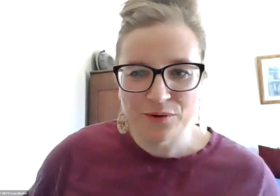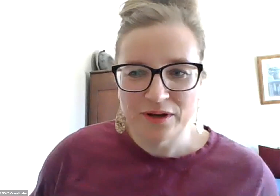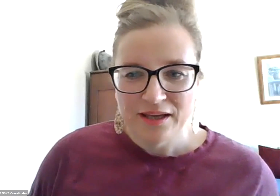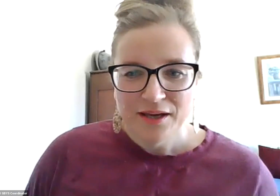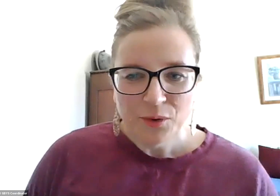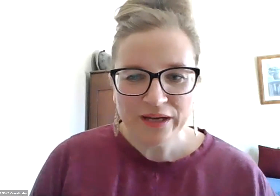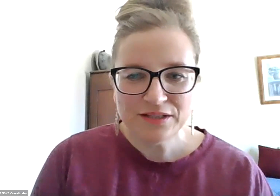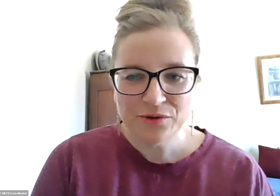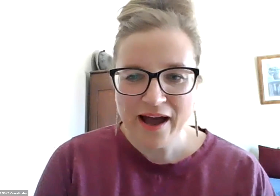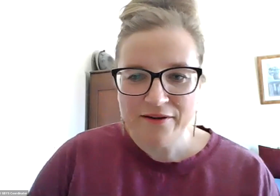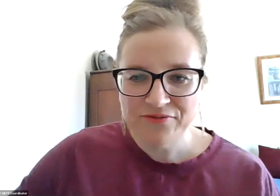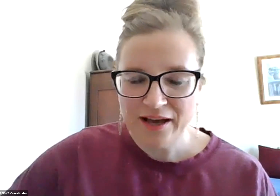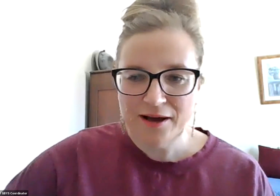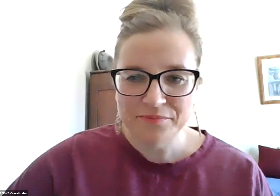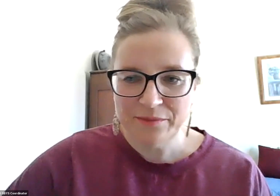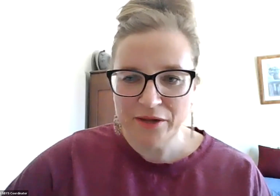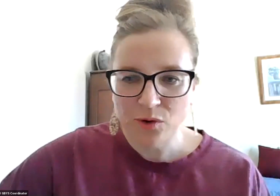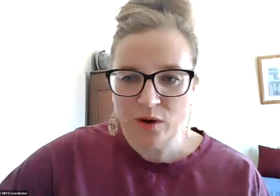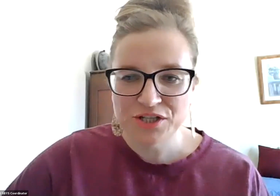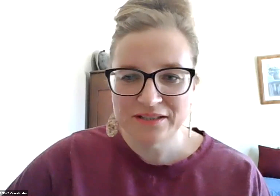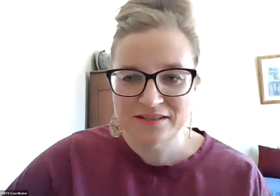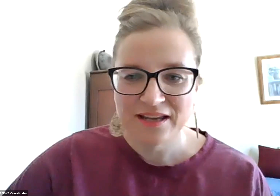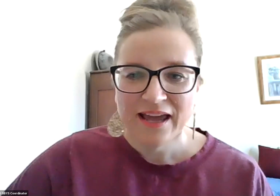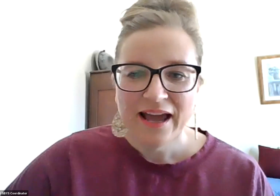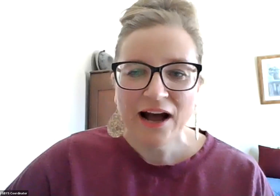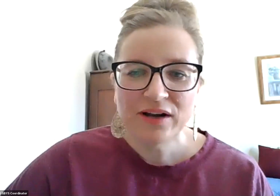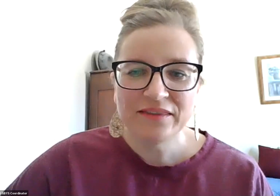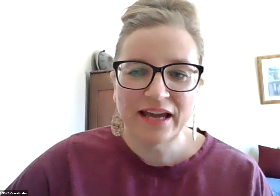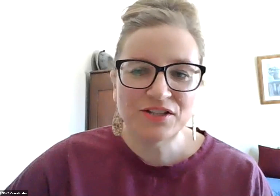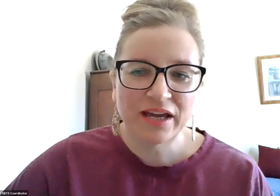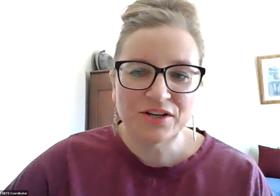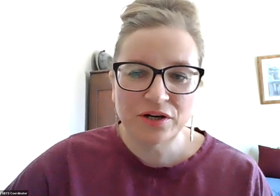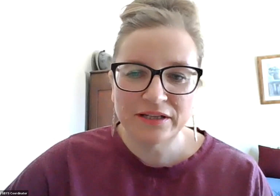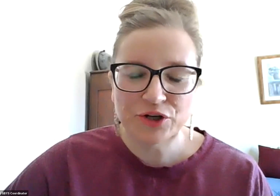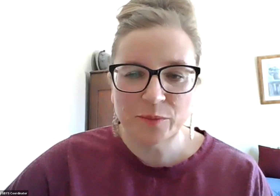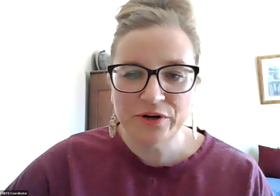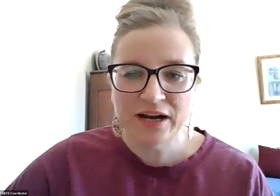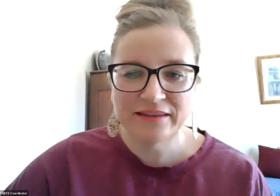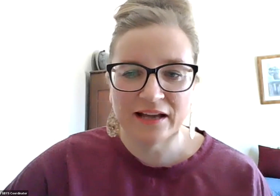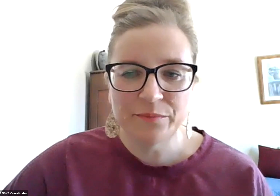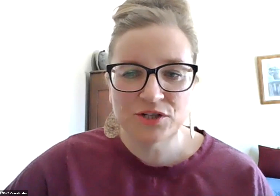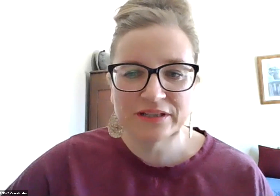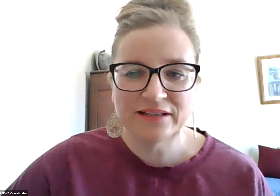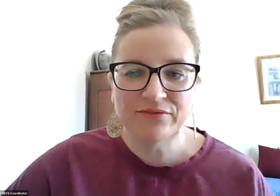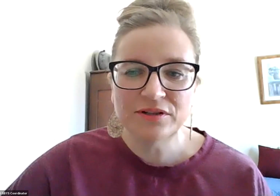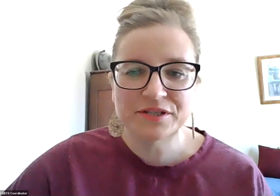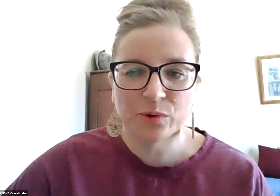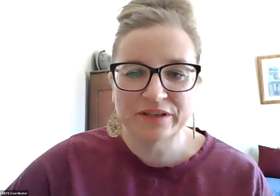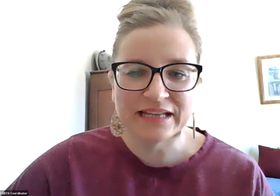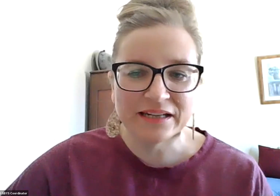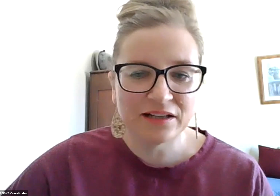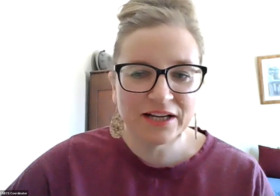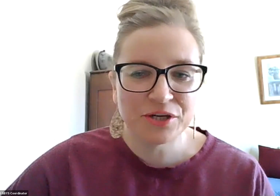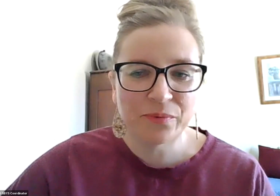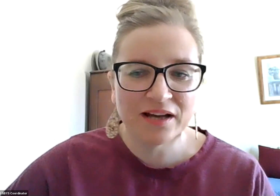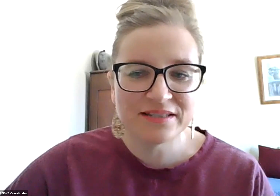Thank you. We do have some other questions. How can the educational interpreter at the elementary level support